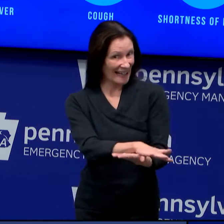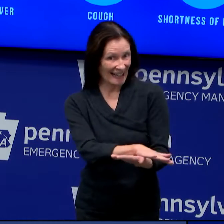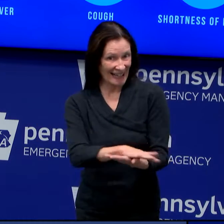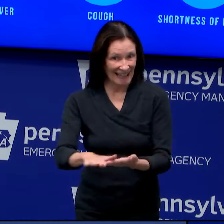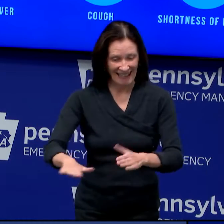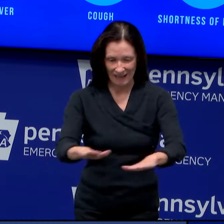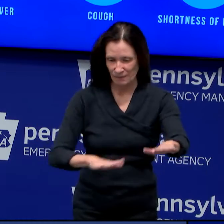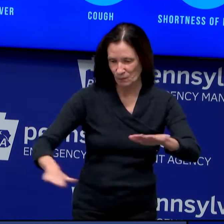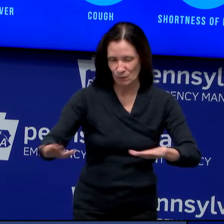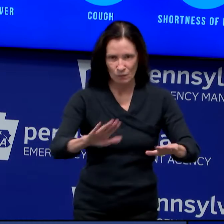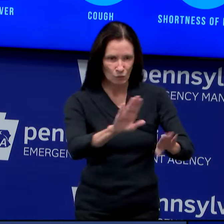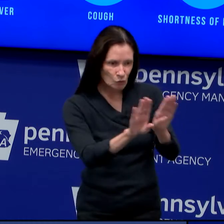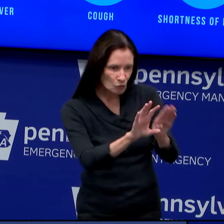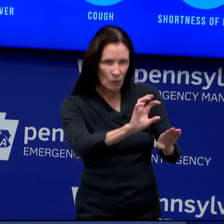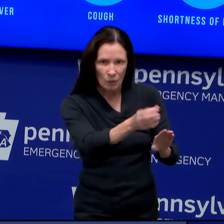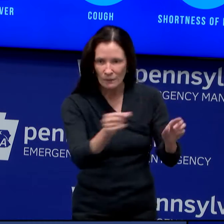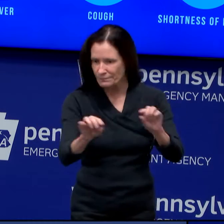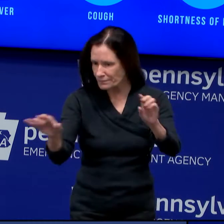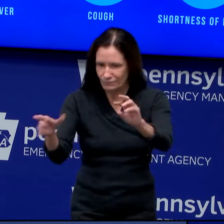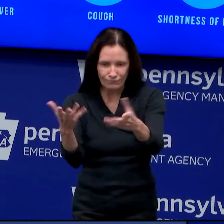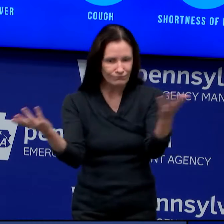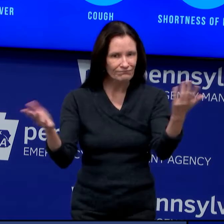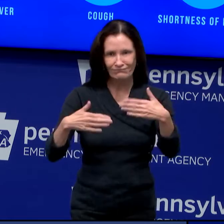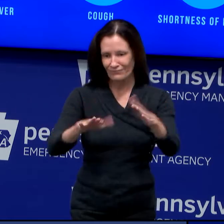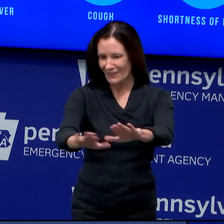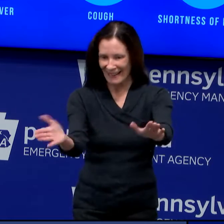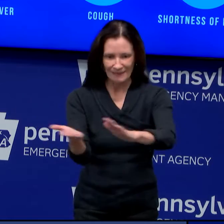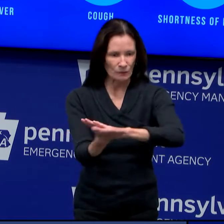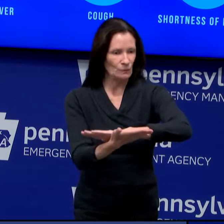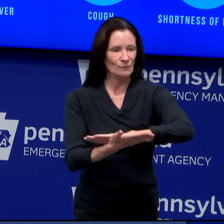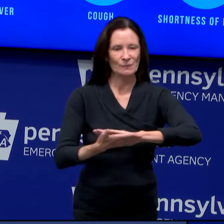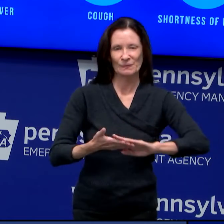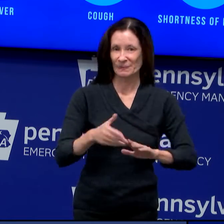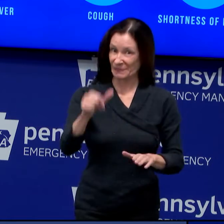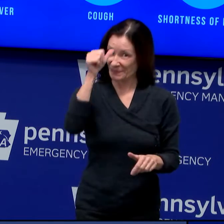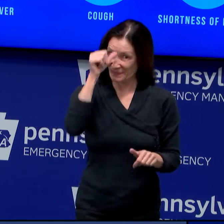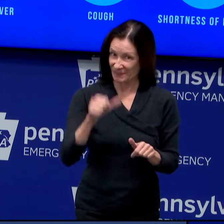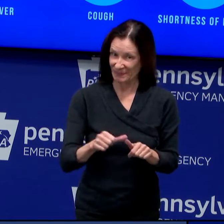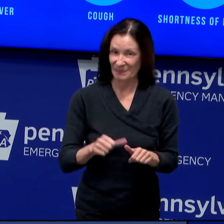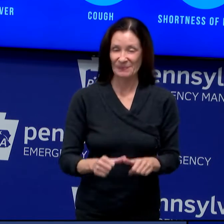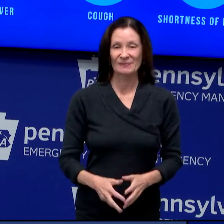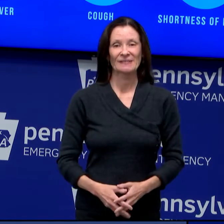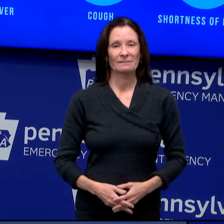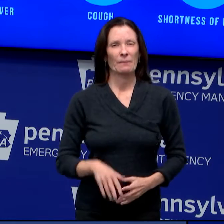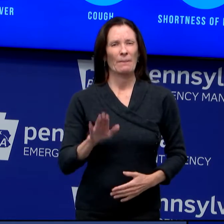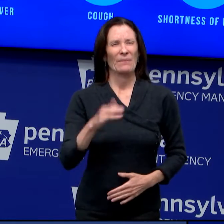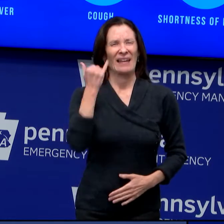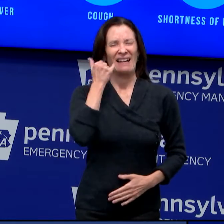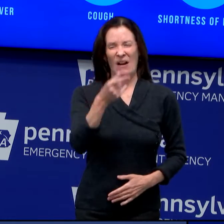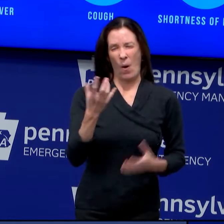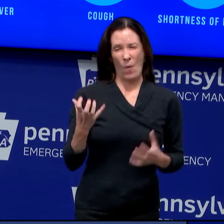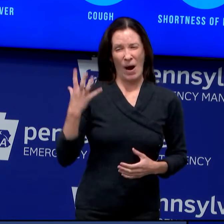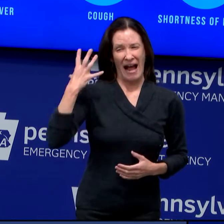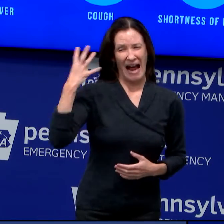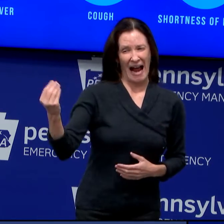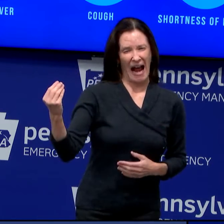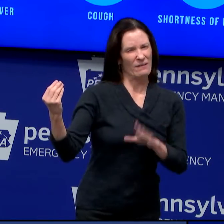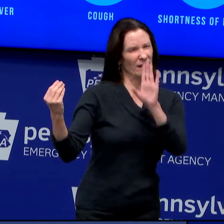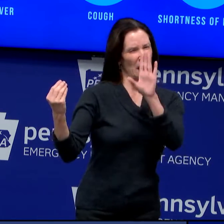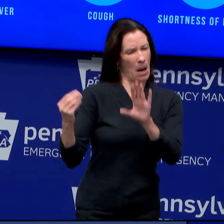frequently. If you have to go out for life-sustaining activities, please wear a mask if you're going to come in contact with